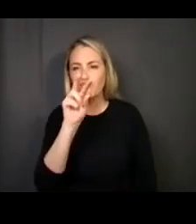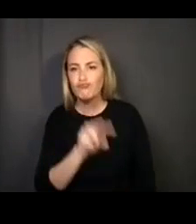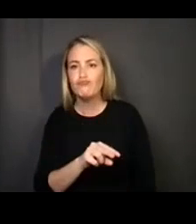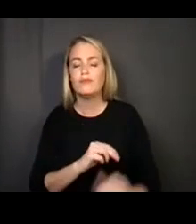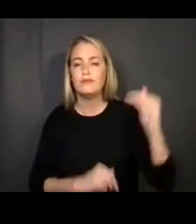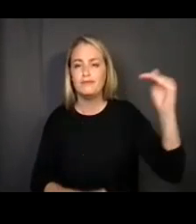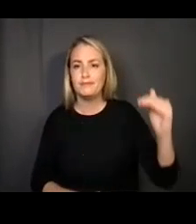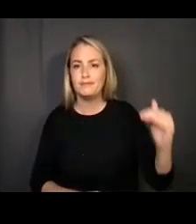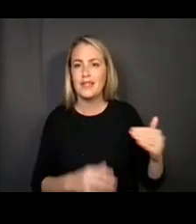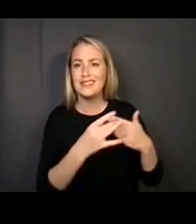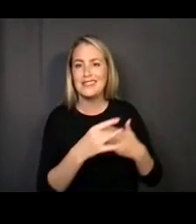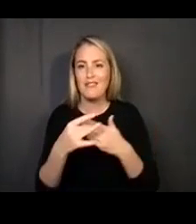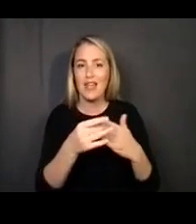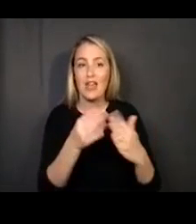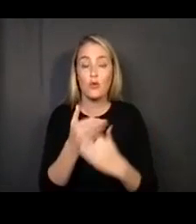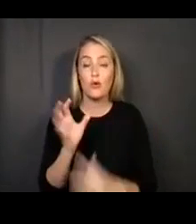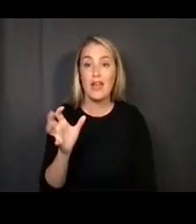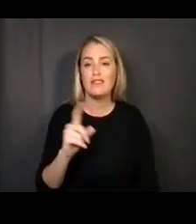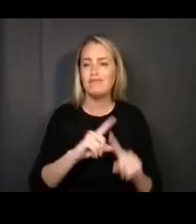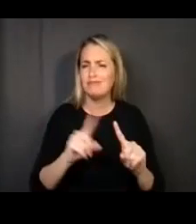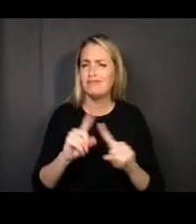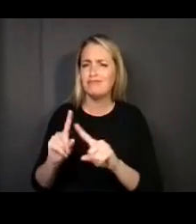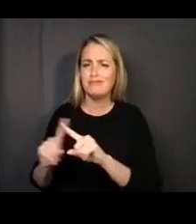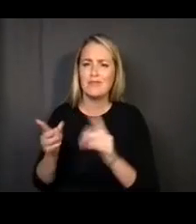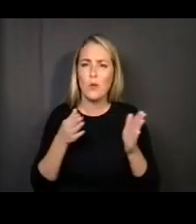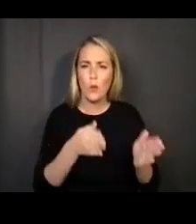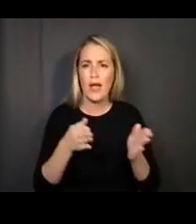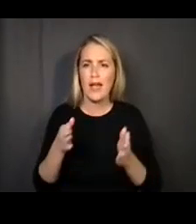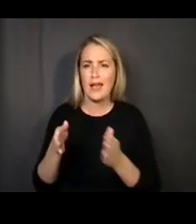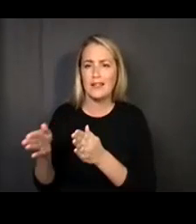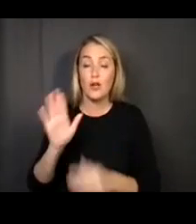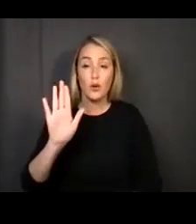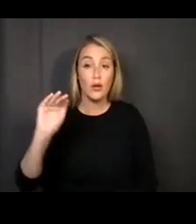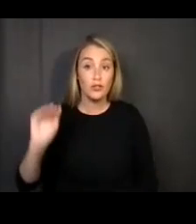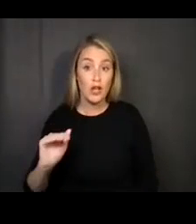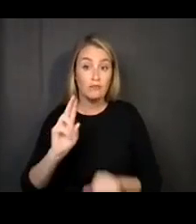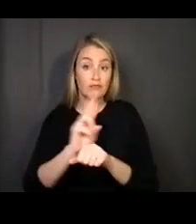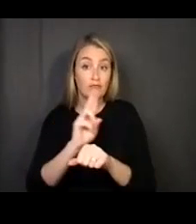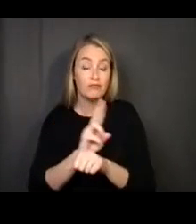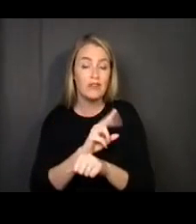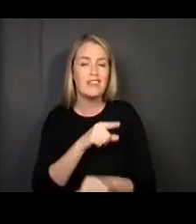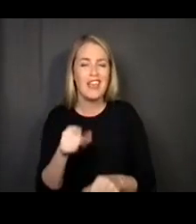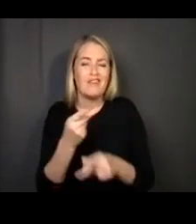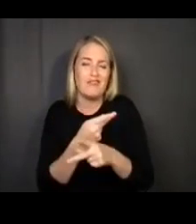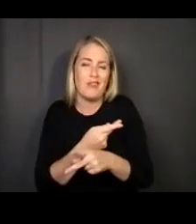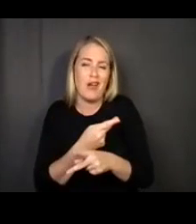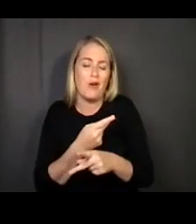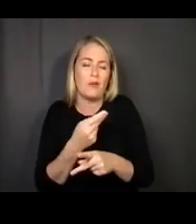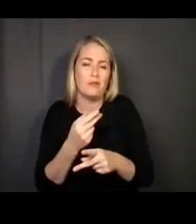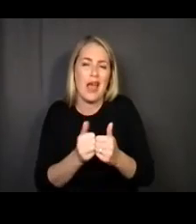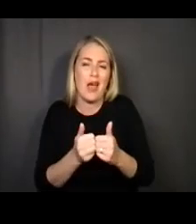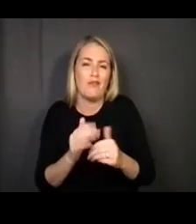in multiple ways, and you'll find as you use it or as your child uses it, that they'll find the way that they feel most